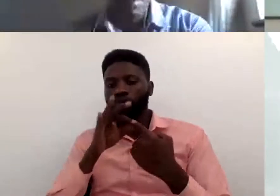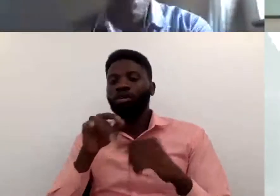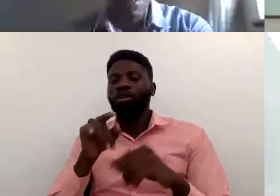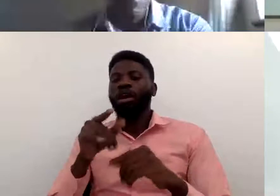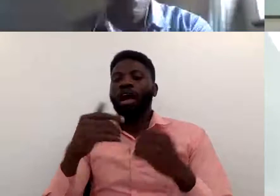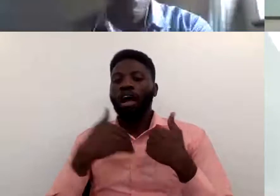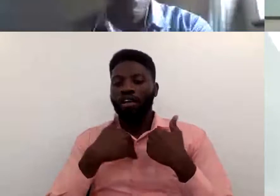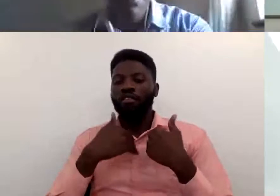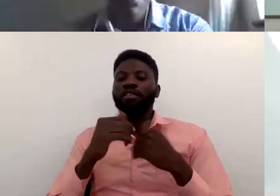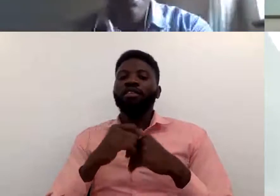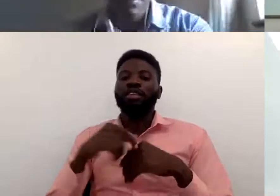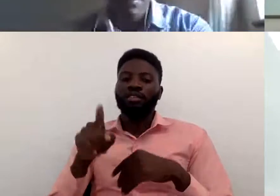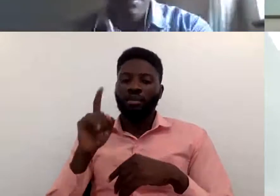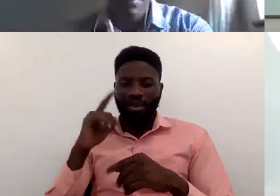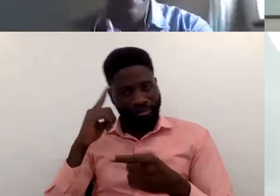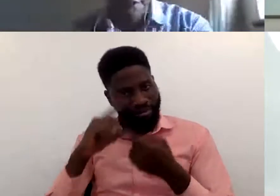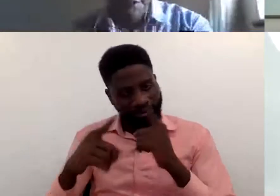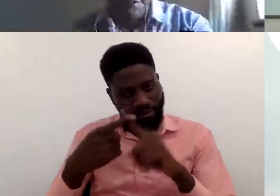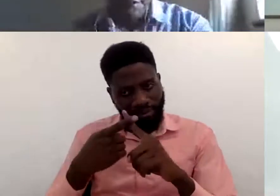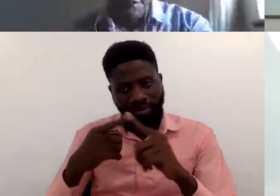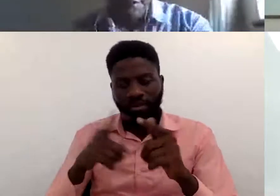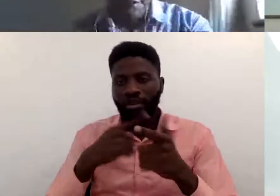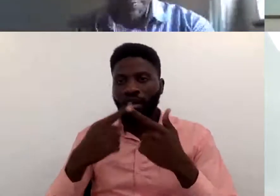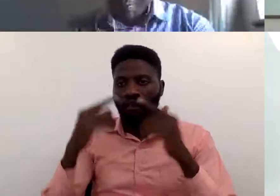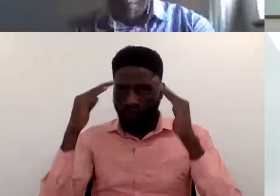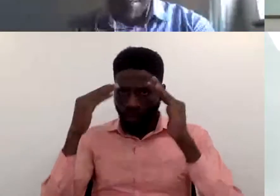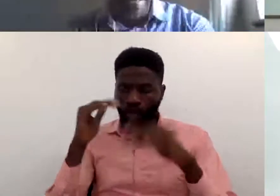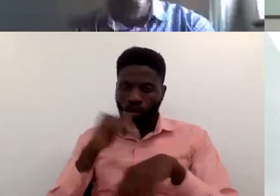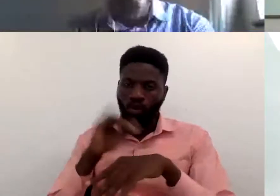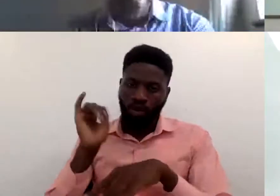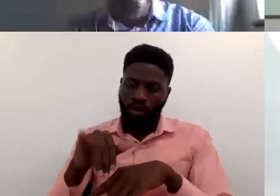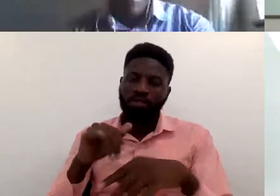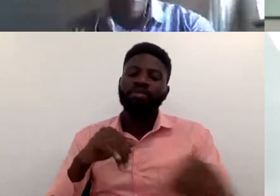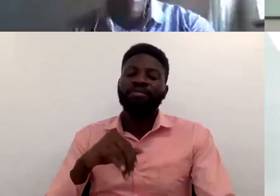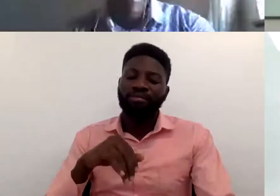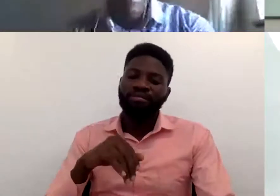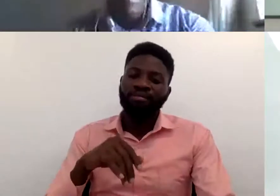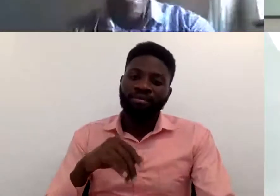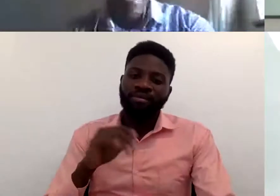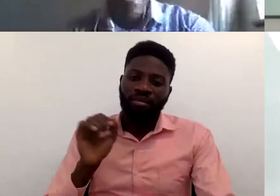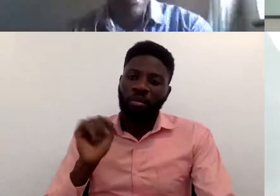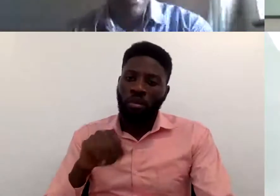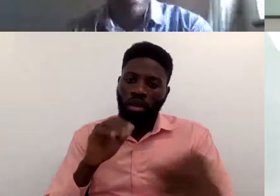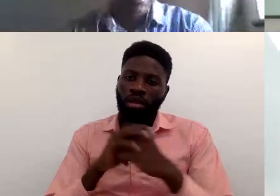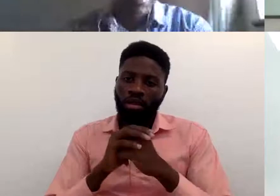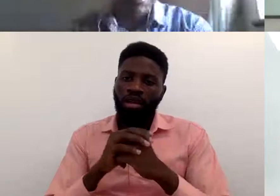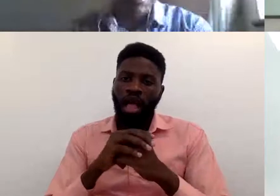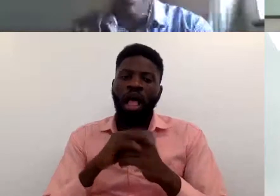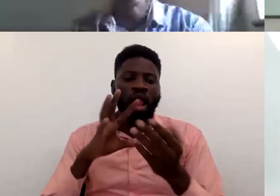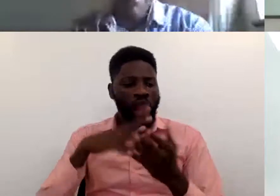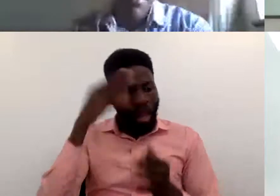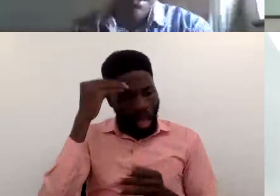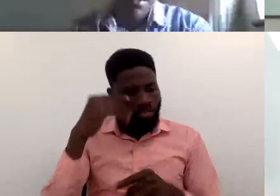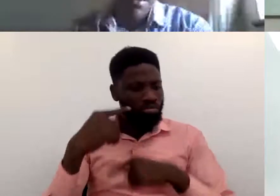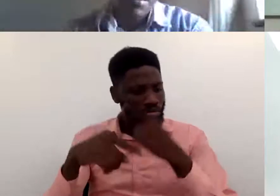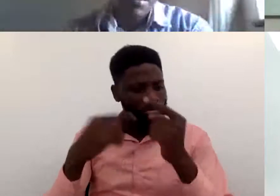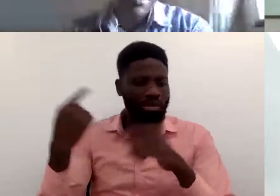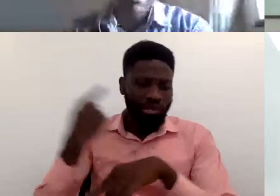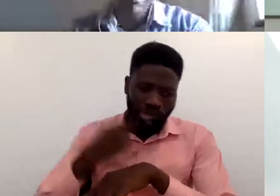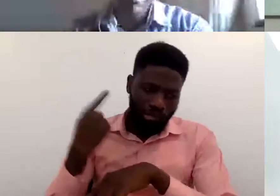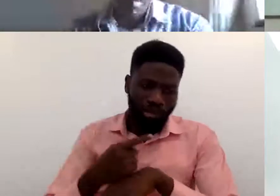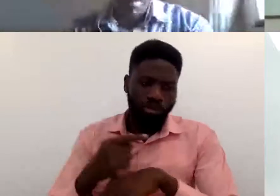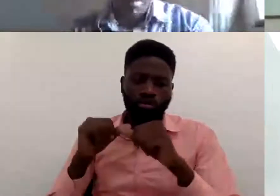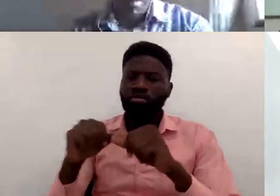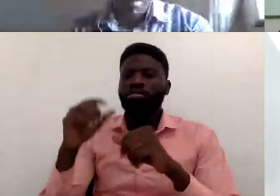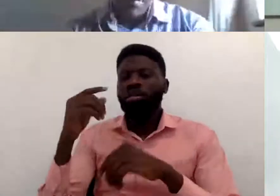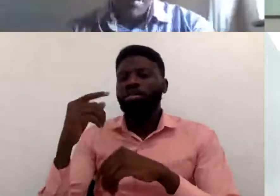things and really focus on them. So yeah, I mean, learning is every day. You have to keep on